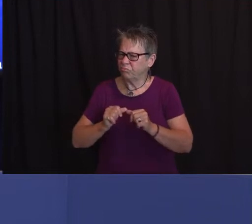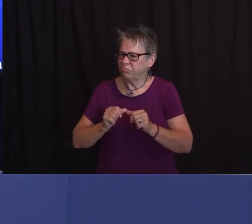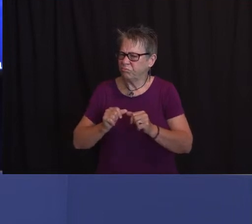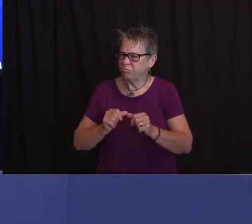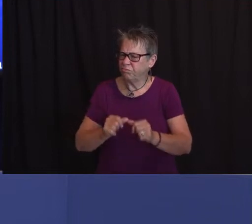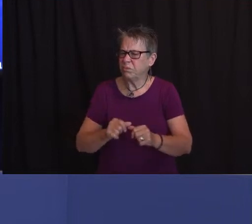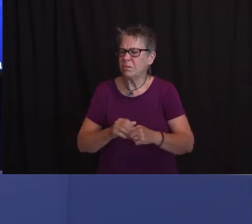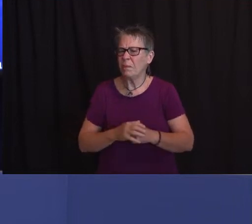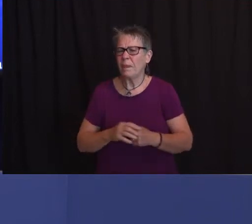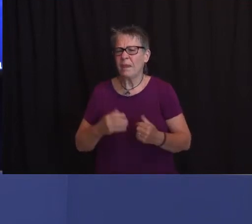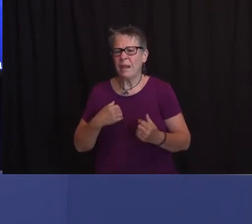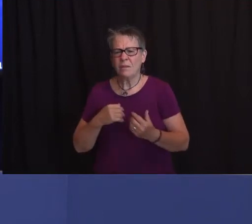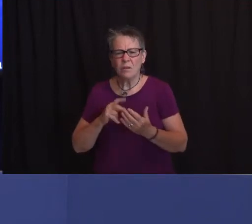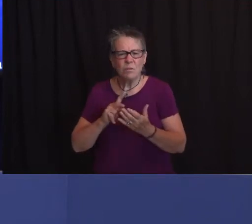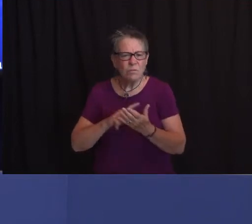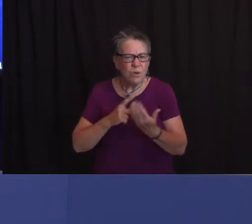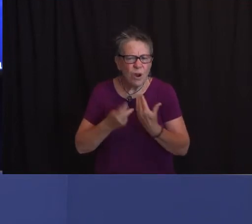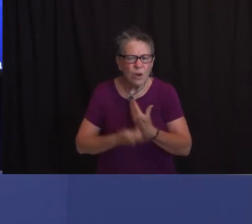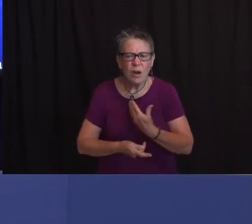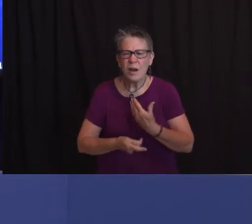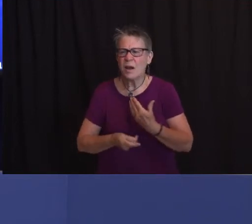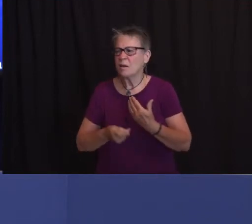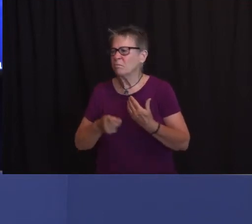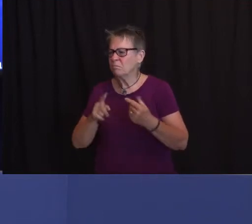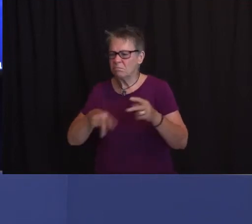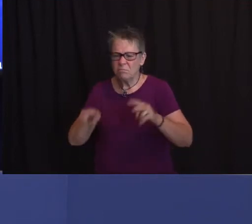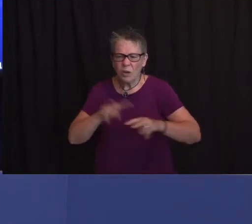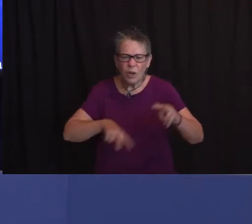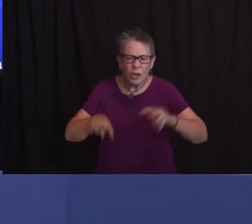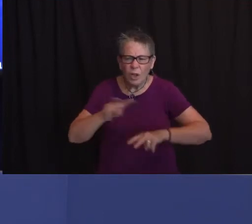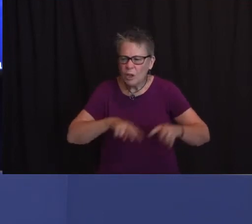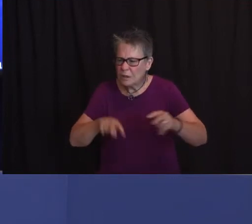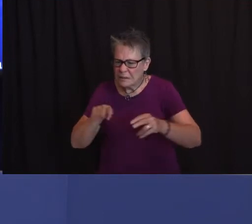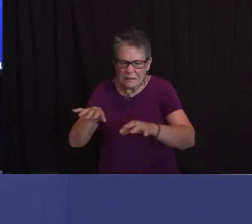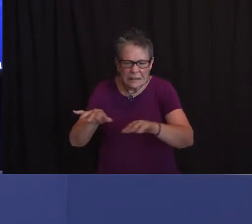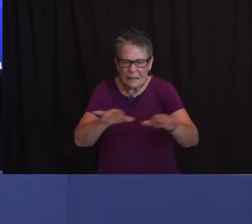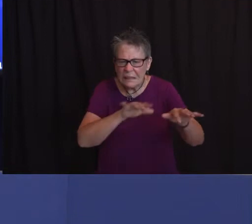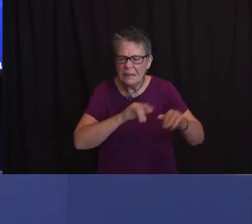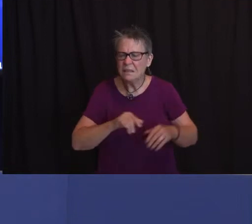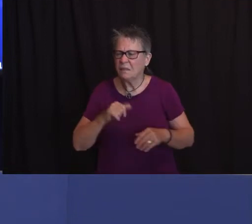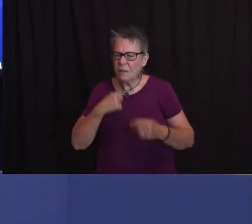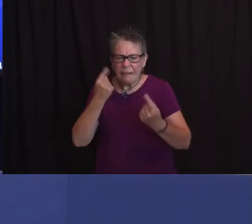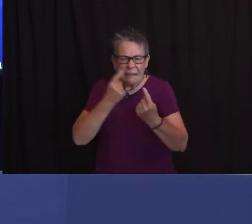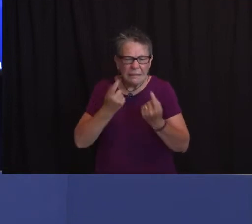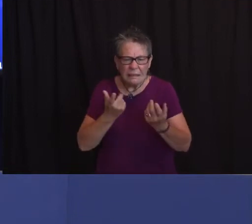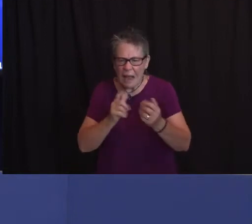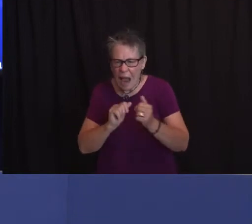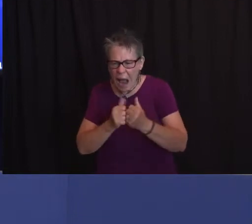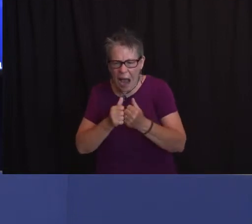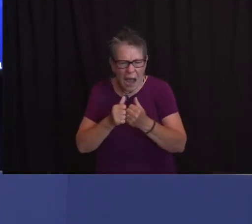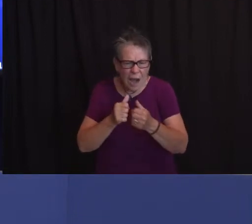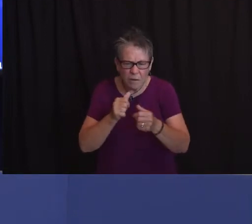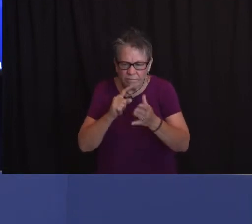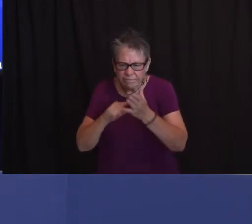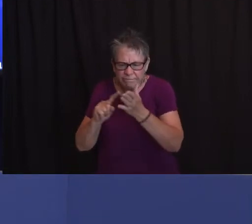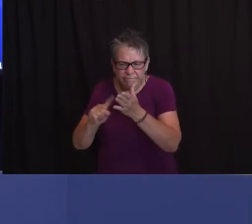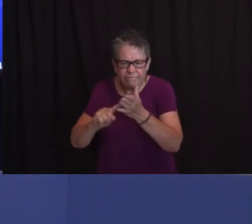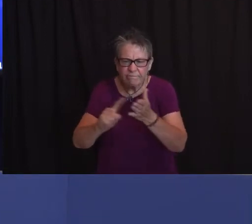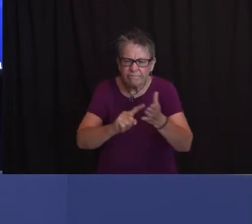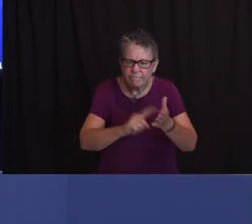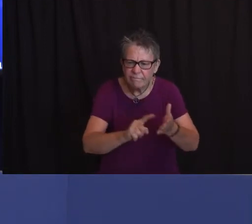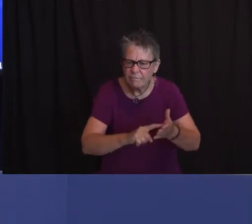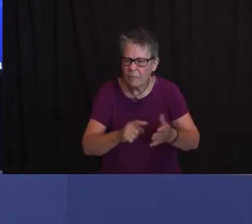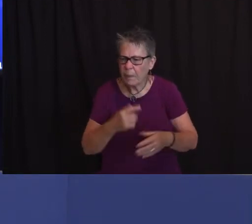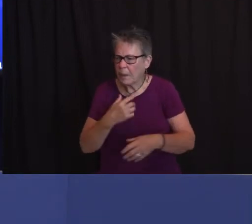under consideration from day one, and is working aggressively to make sure that we can move vaccines into